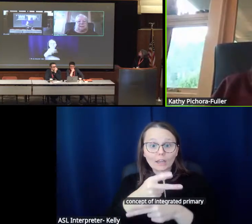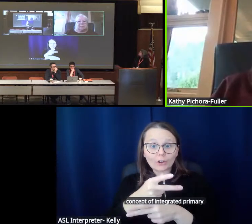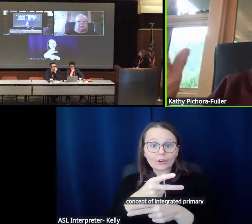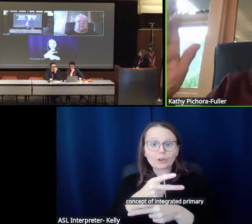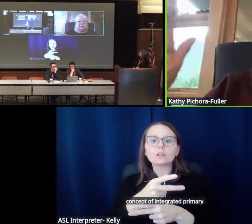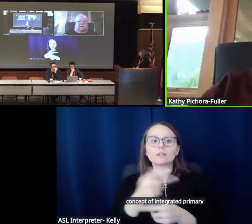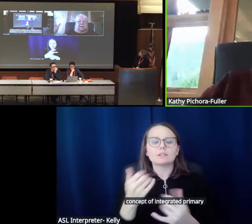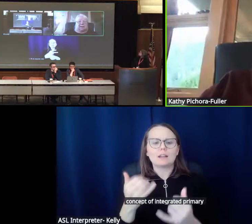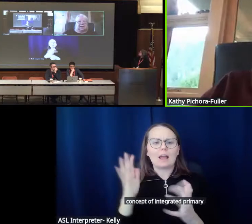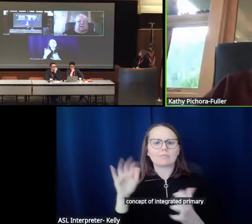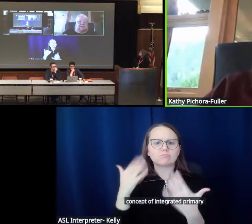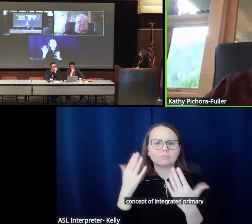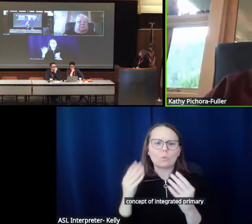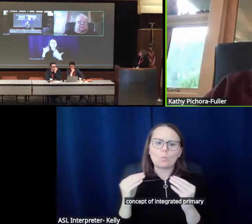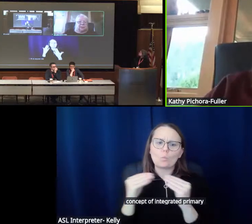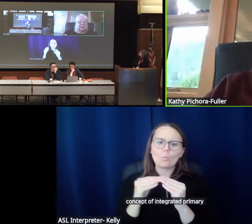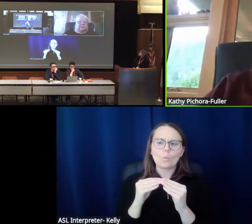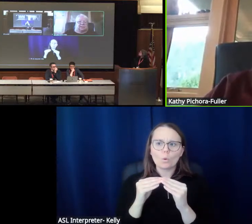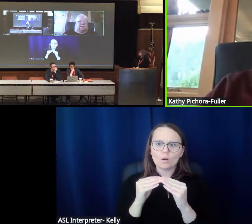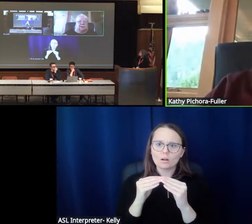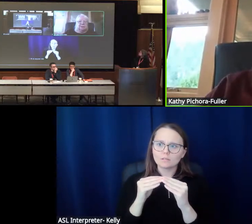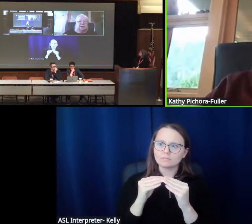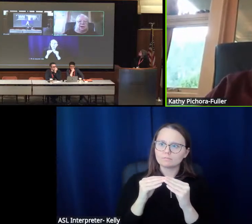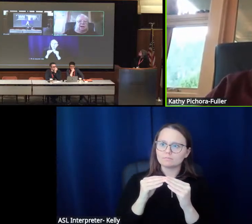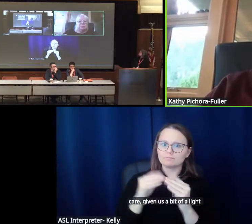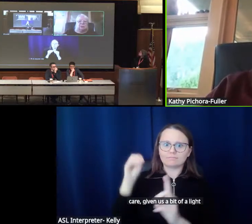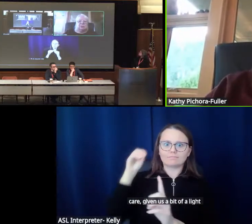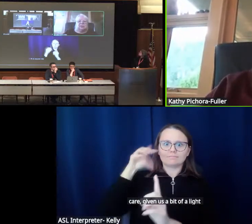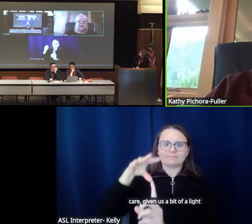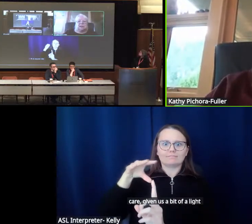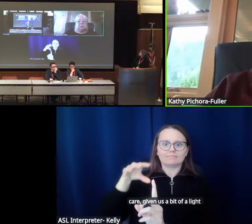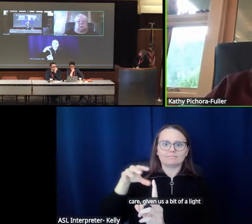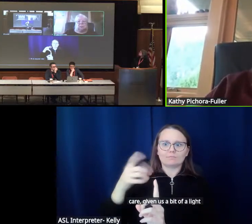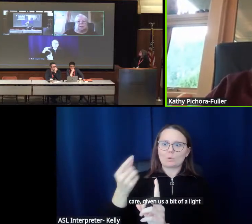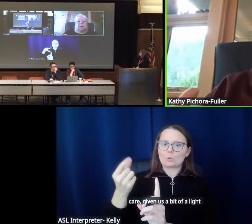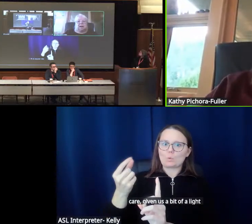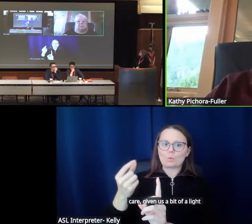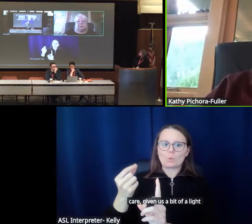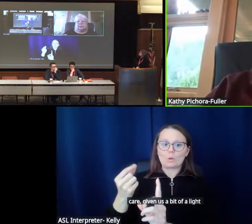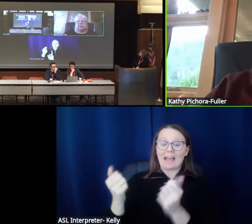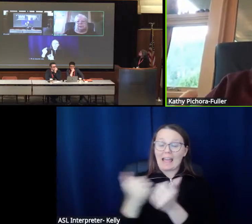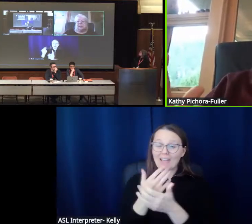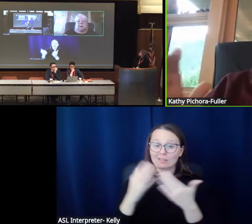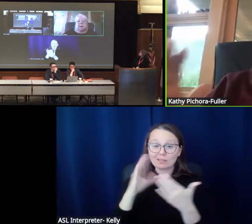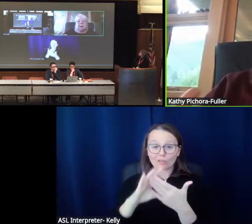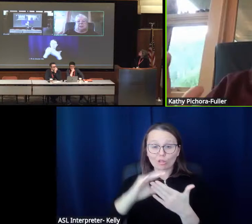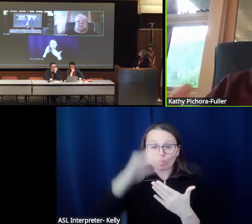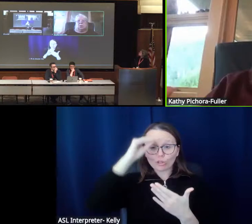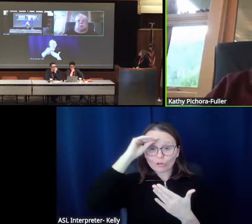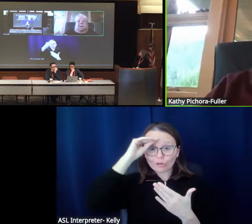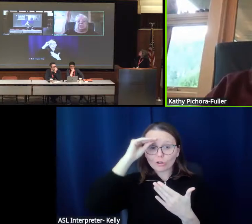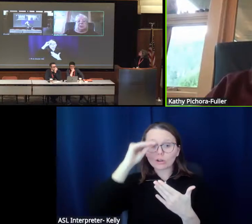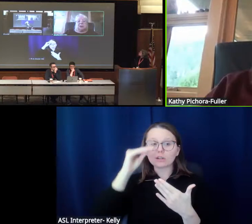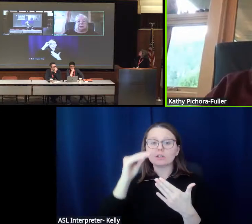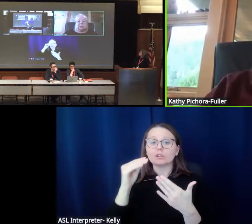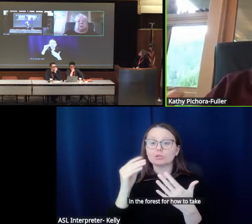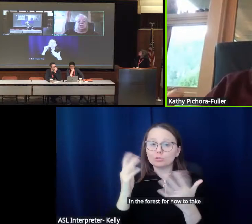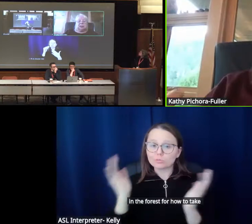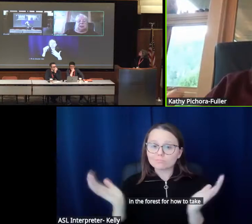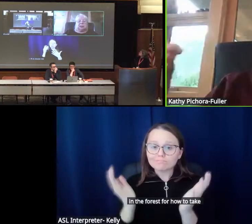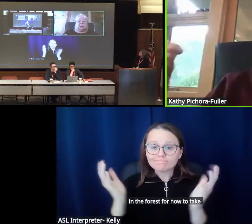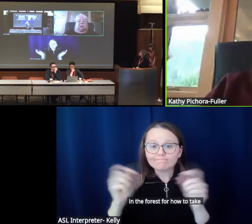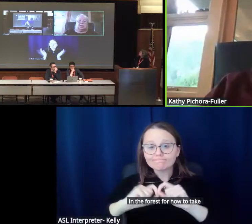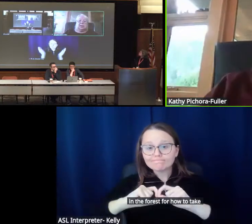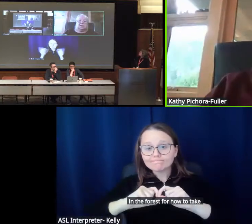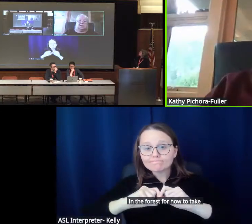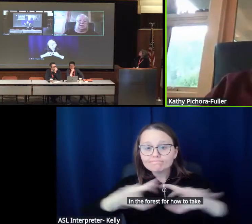a bit of a light in the forest for how to take what we have learned to mobilize knowledge